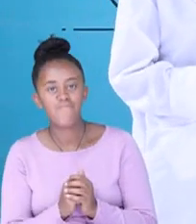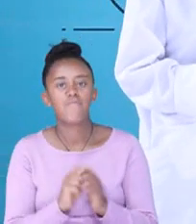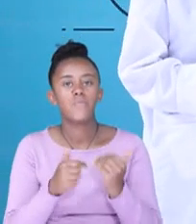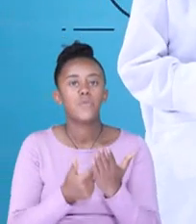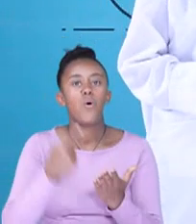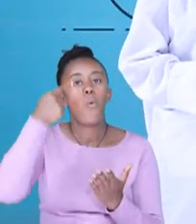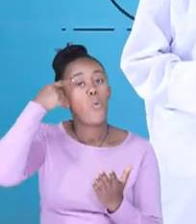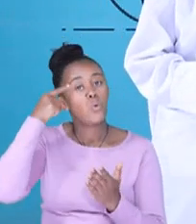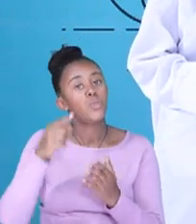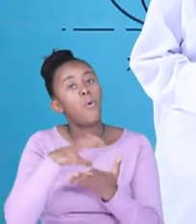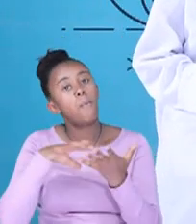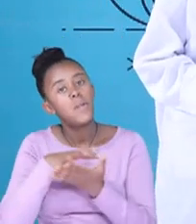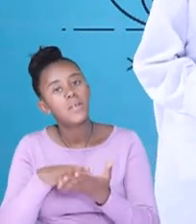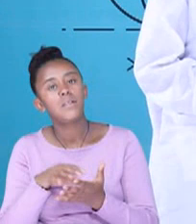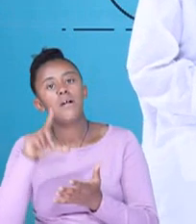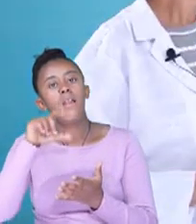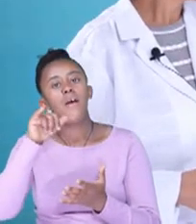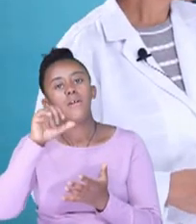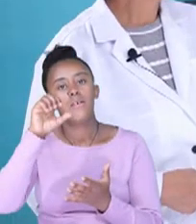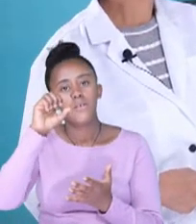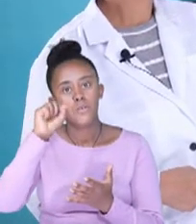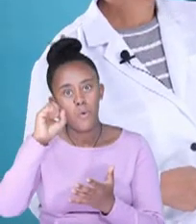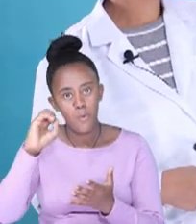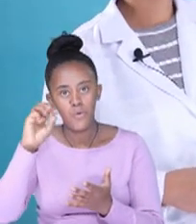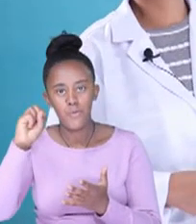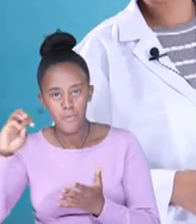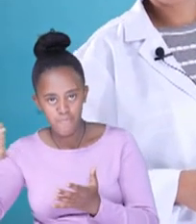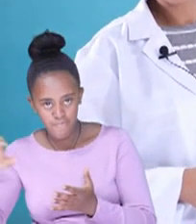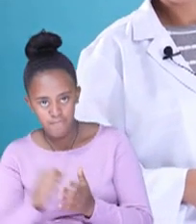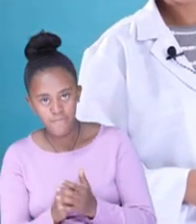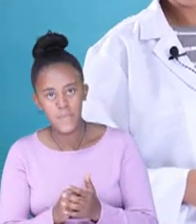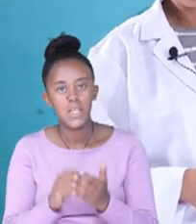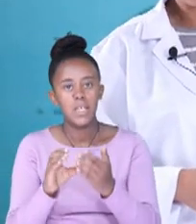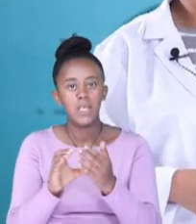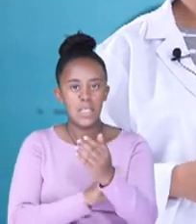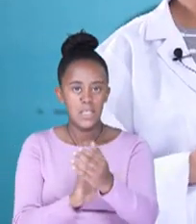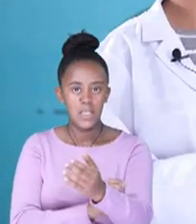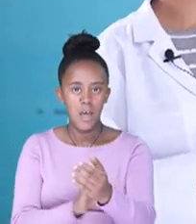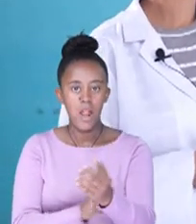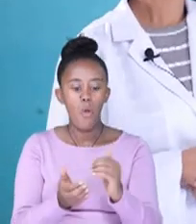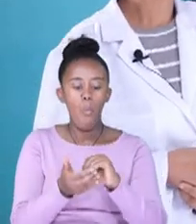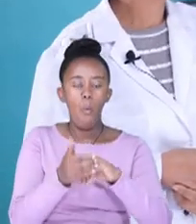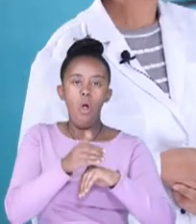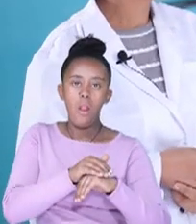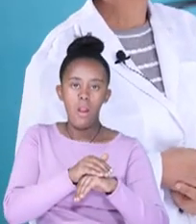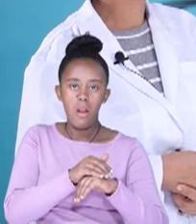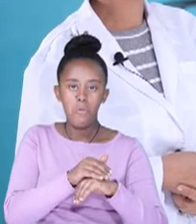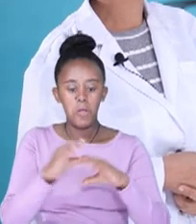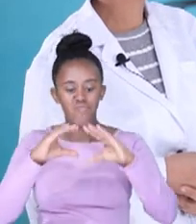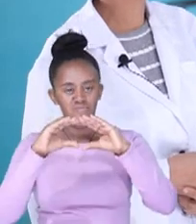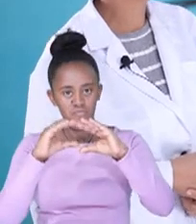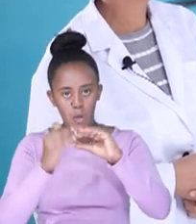Golgi Complex produce lysosomes. And it secretes cell wall. In case of plant cell, cell wall